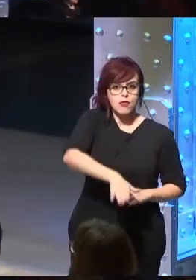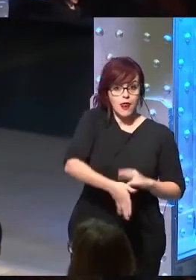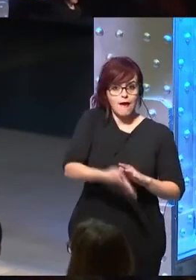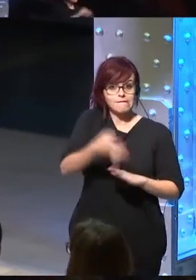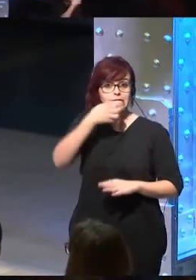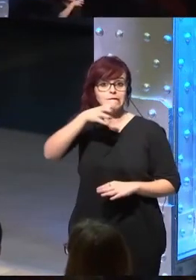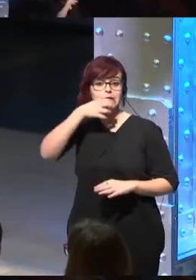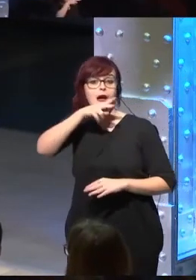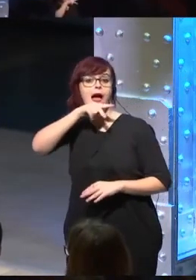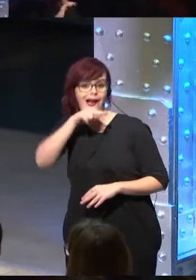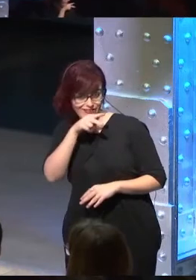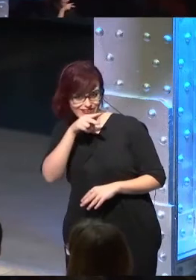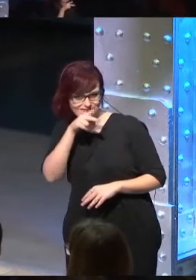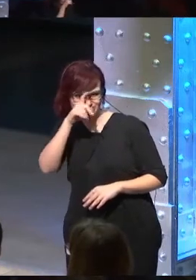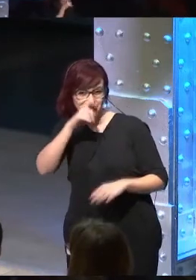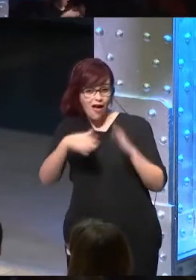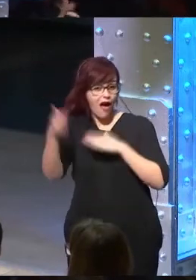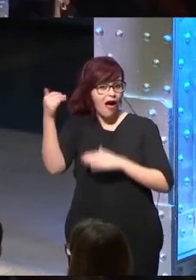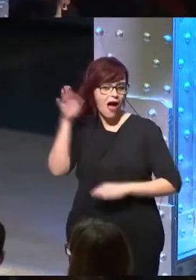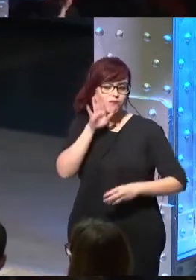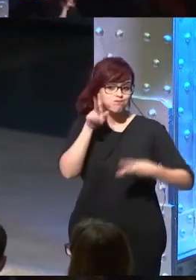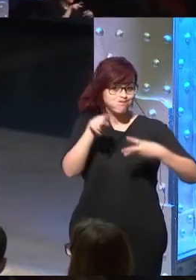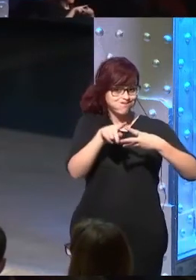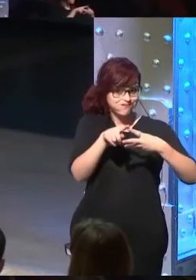Because, okay, she does speak, in the Aeneid she speaks a bit